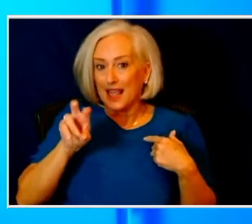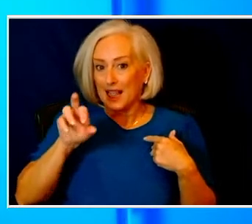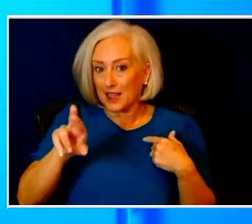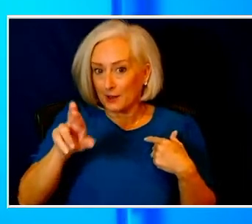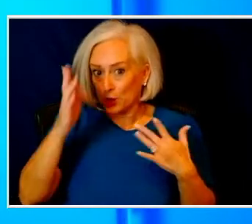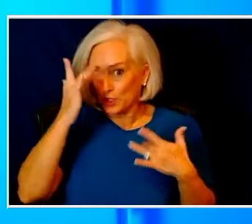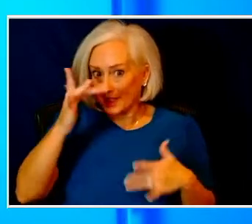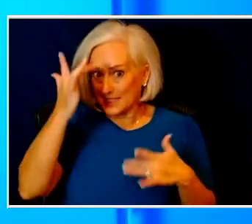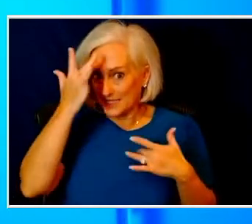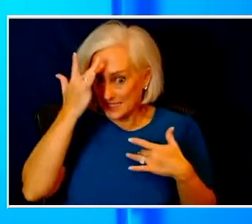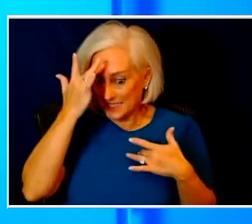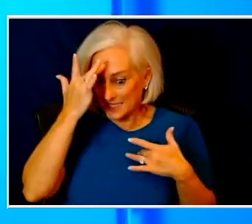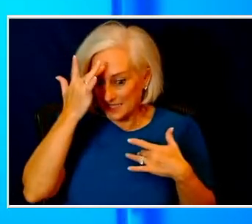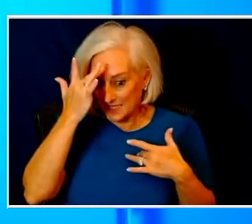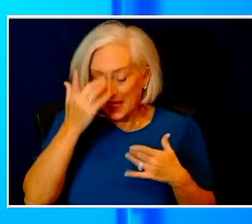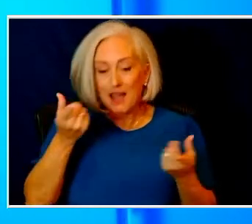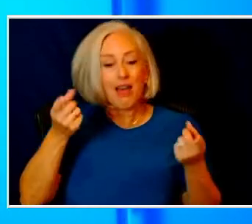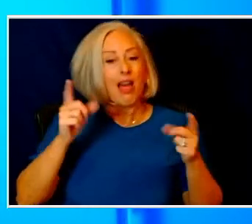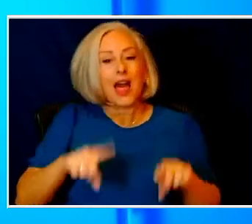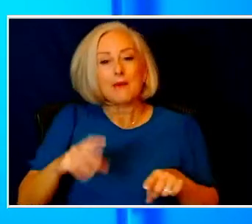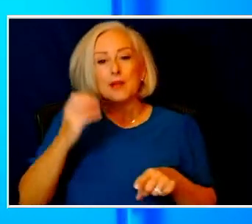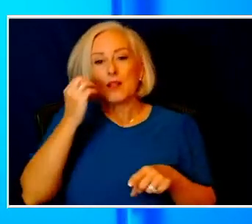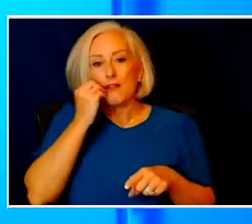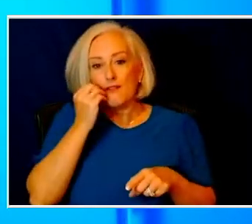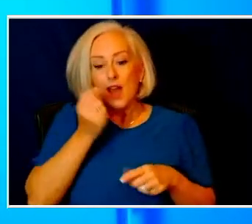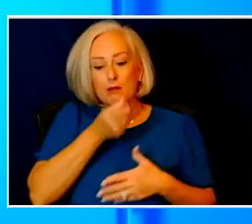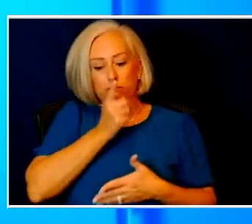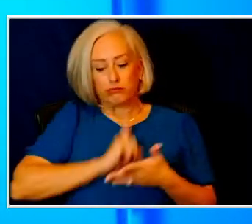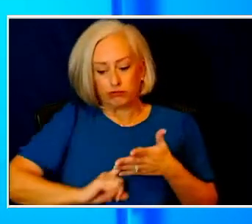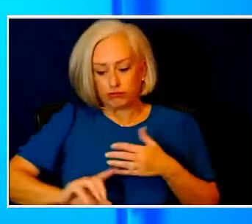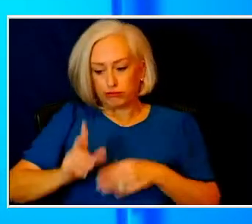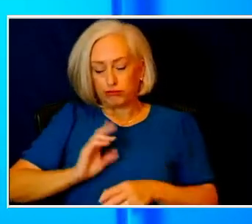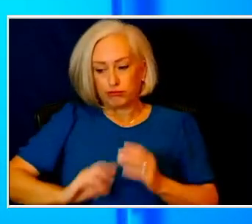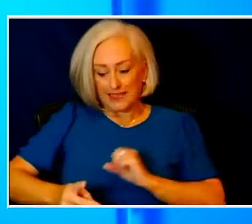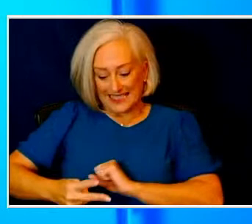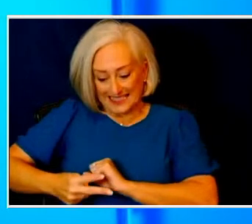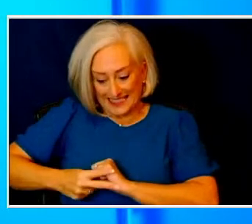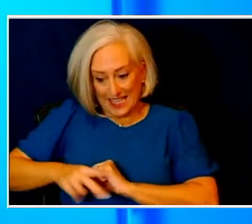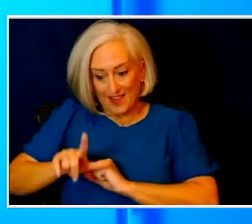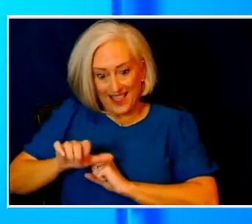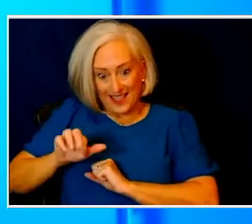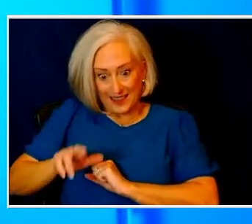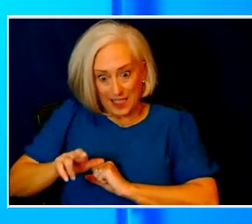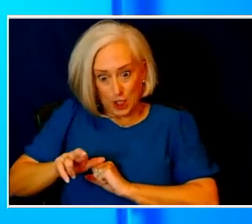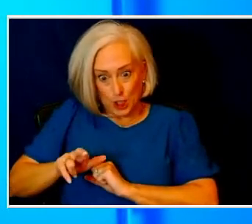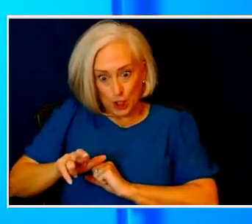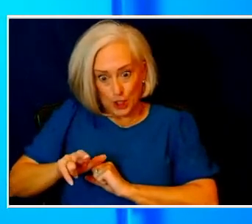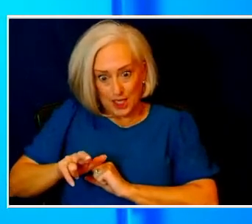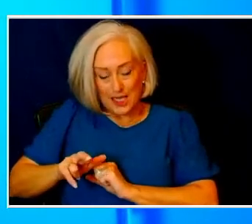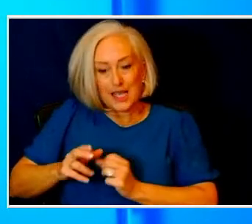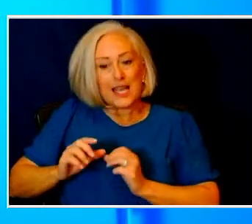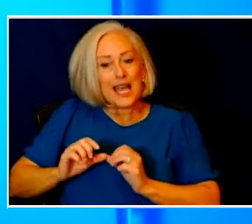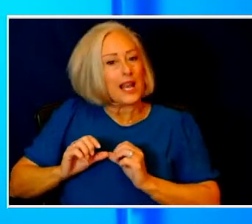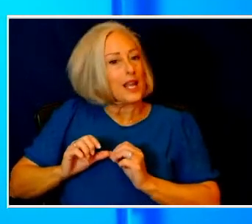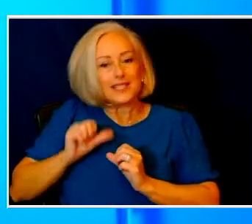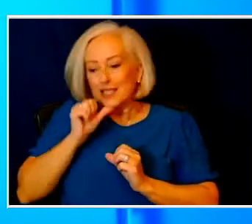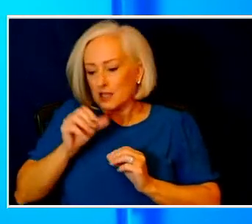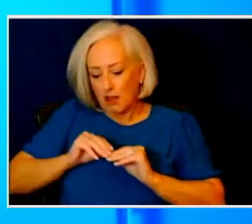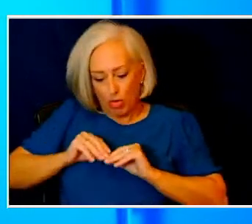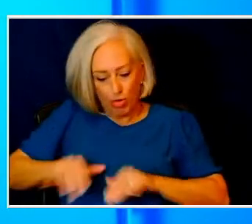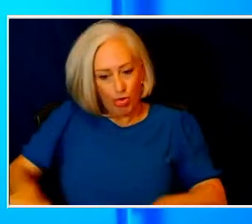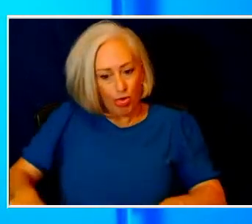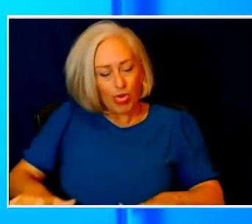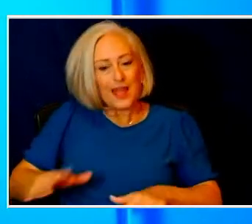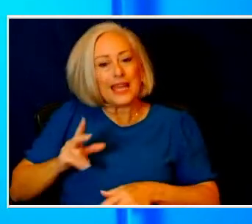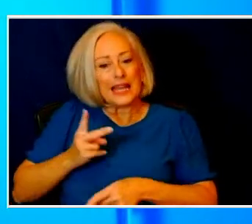being distributed to the body is disrupted, and a lot of fat accumulates inside the liver. Some people,